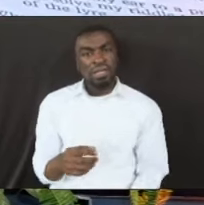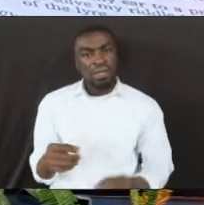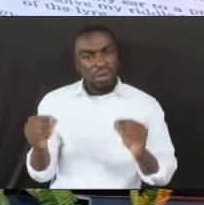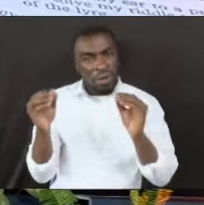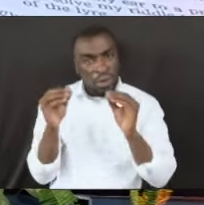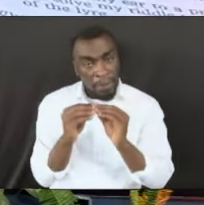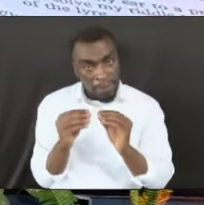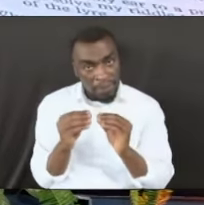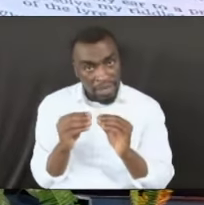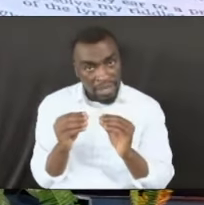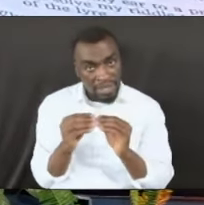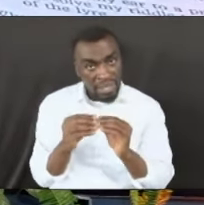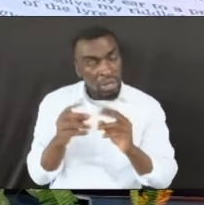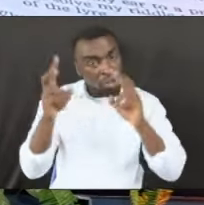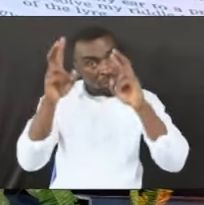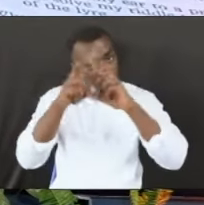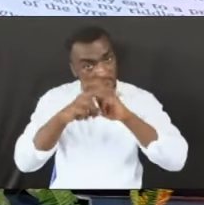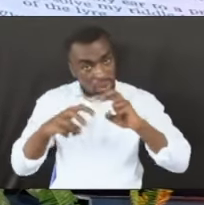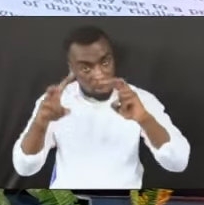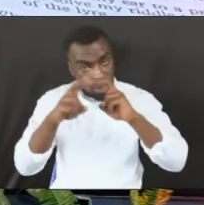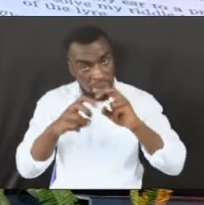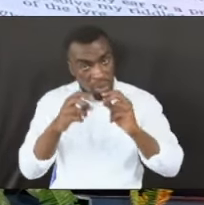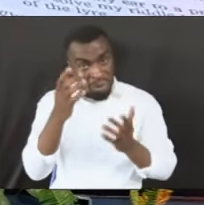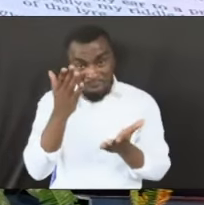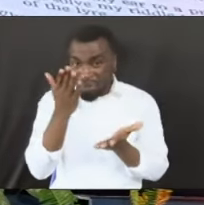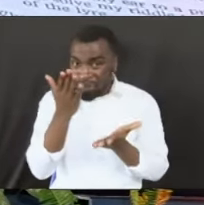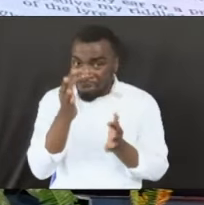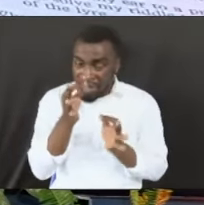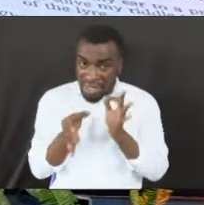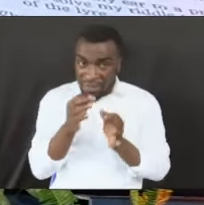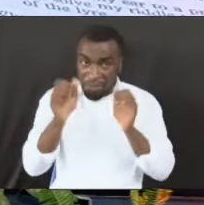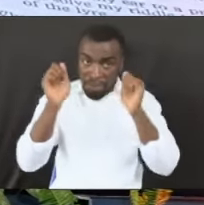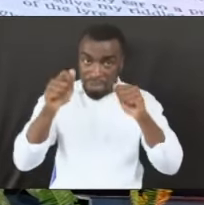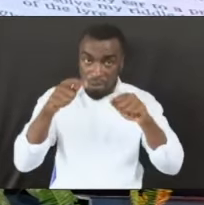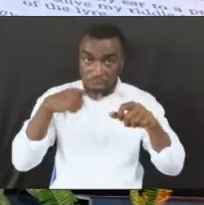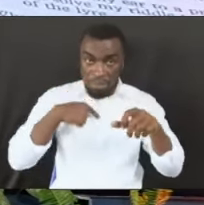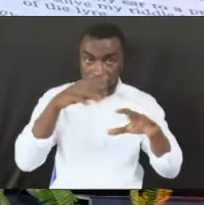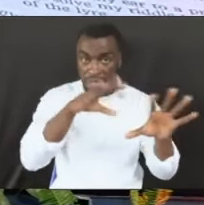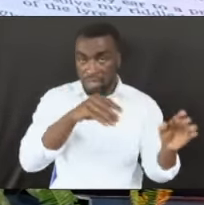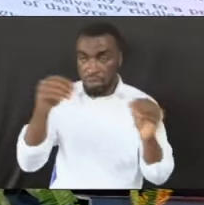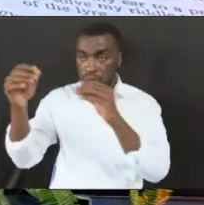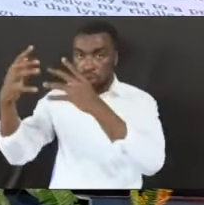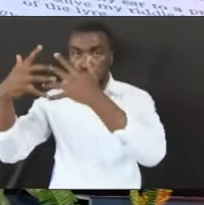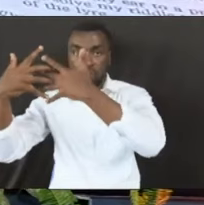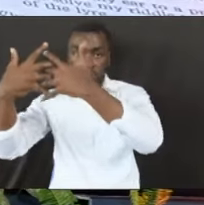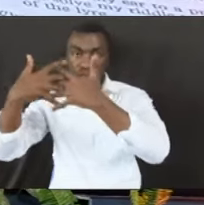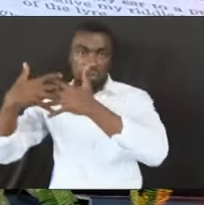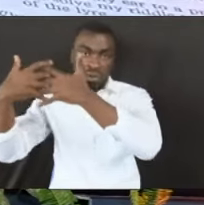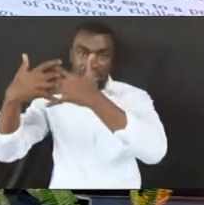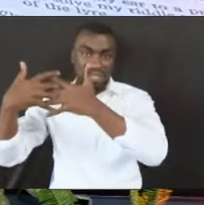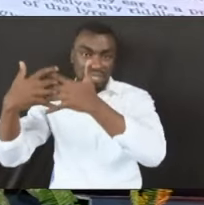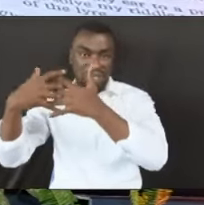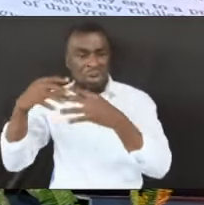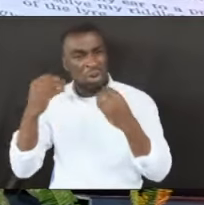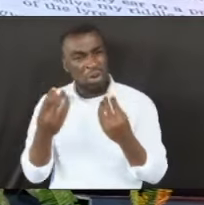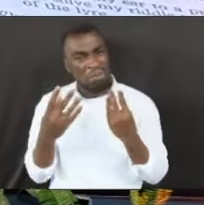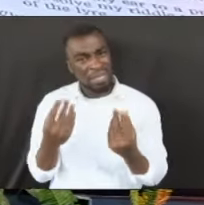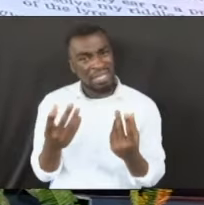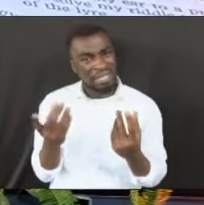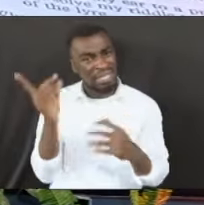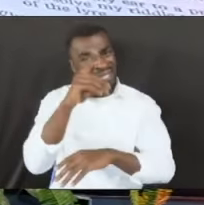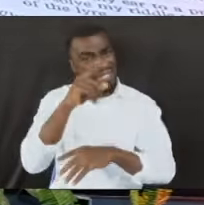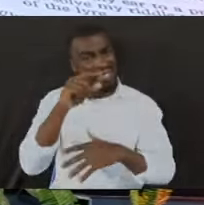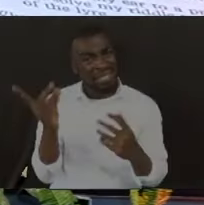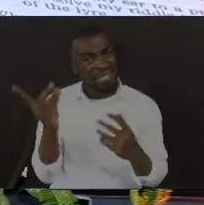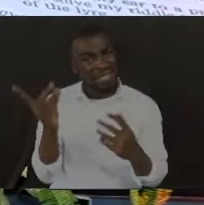me whether I should go to the U.S. coming, how many days later? Not days, 2 years